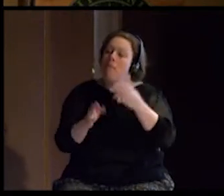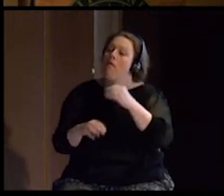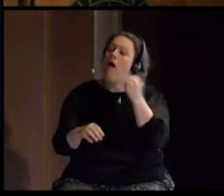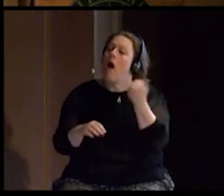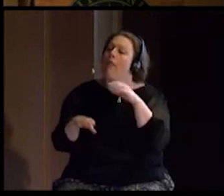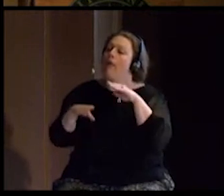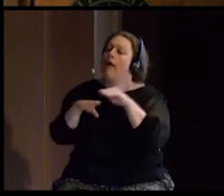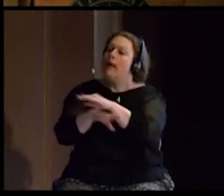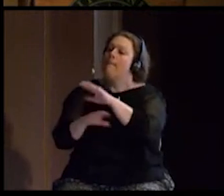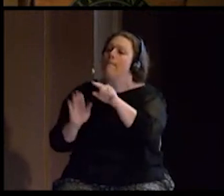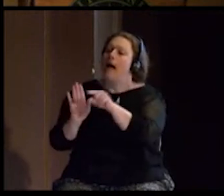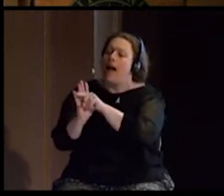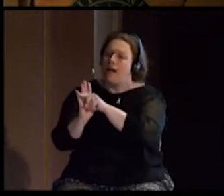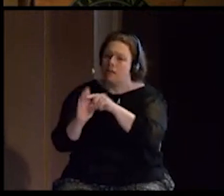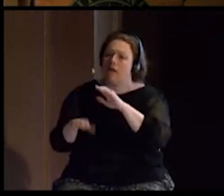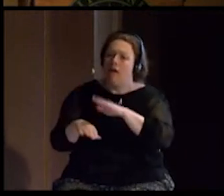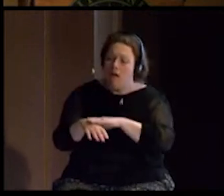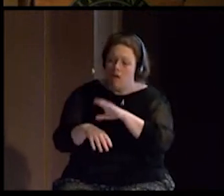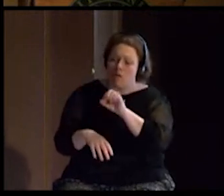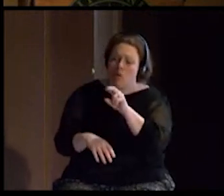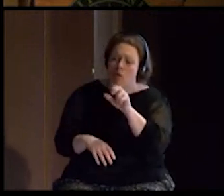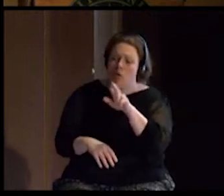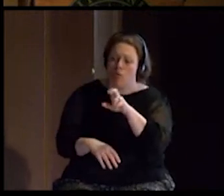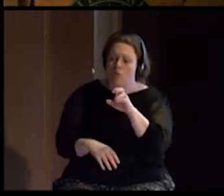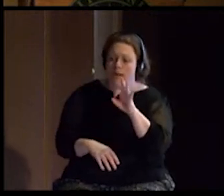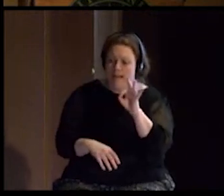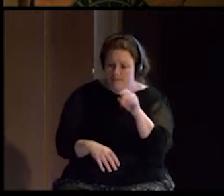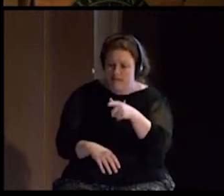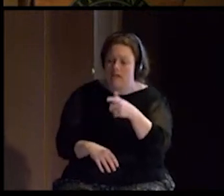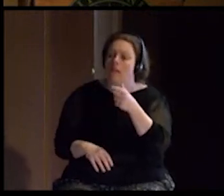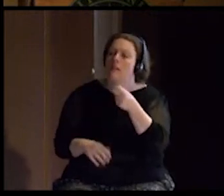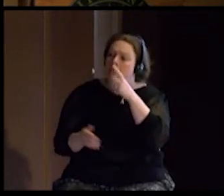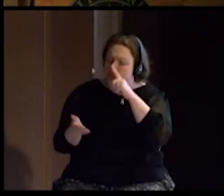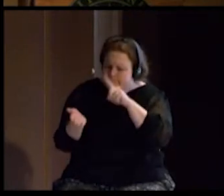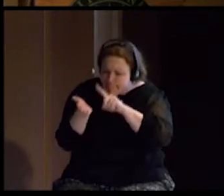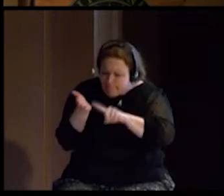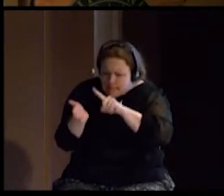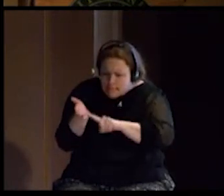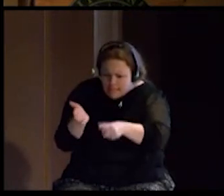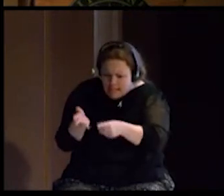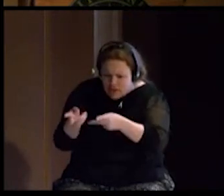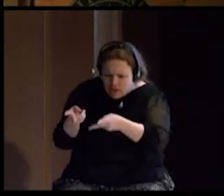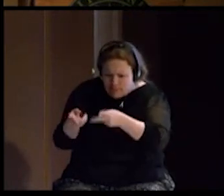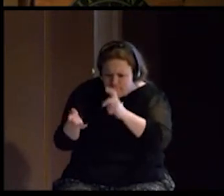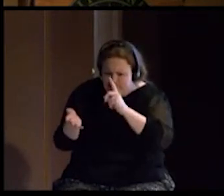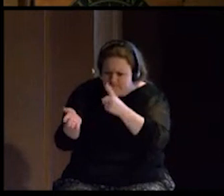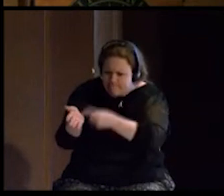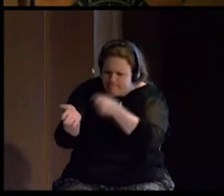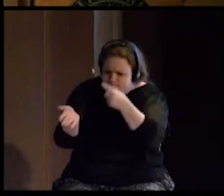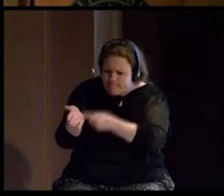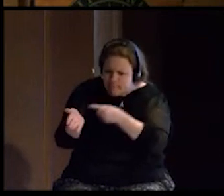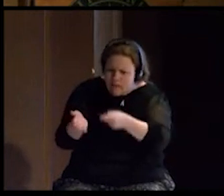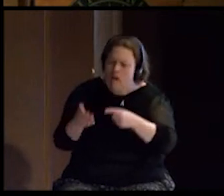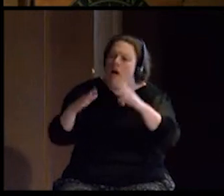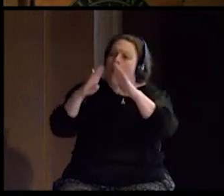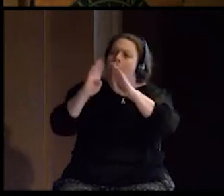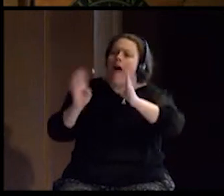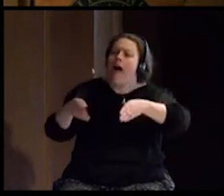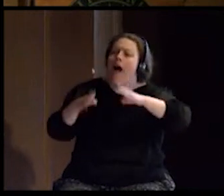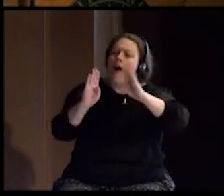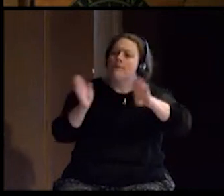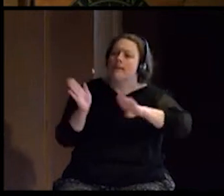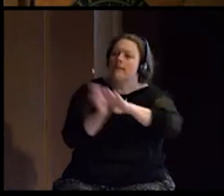coastal development and land management practices. This excavation you see here is an example of a housing development near the